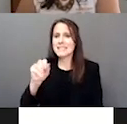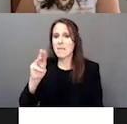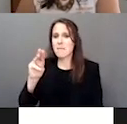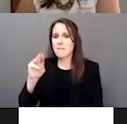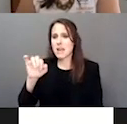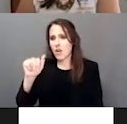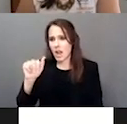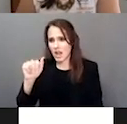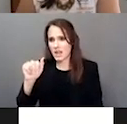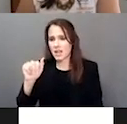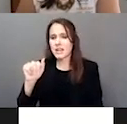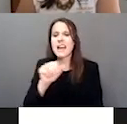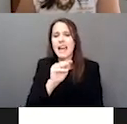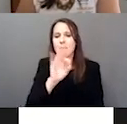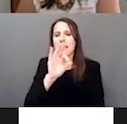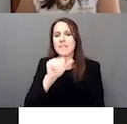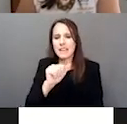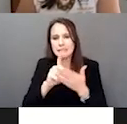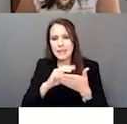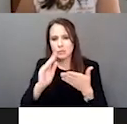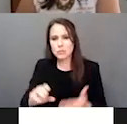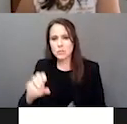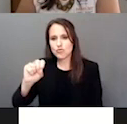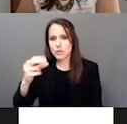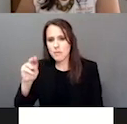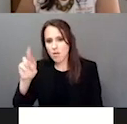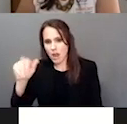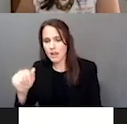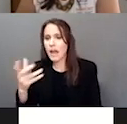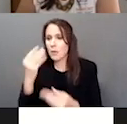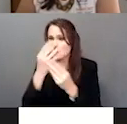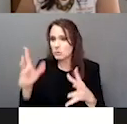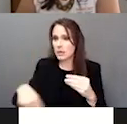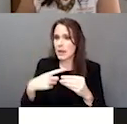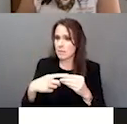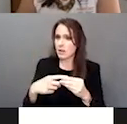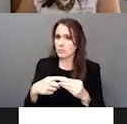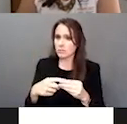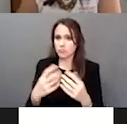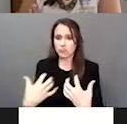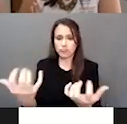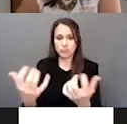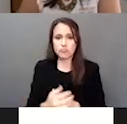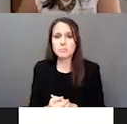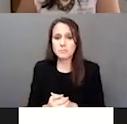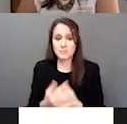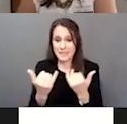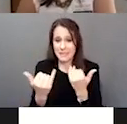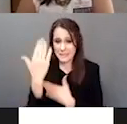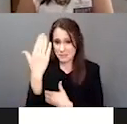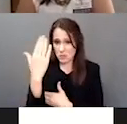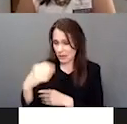Shiridevic. And I want to tell you a little bit about our audience. And well, up to this morning, we had